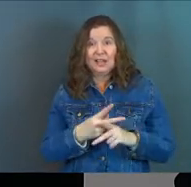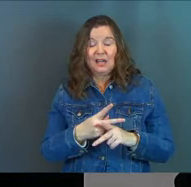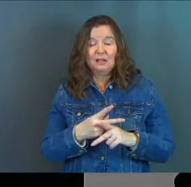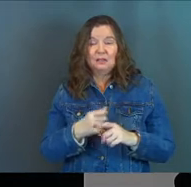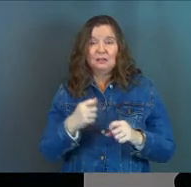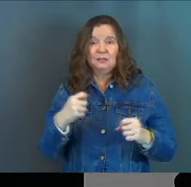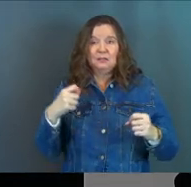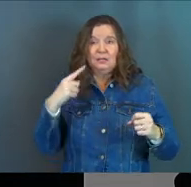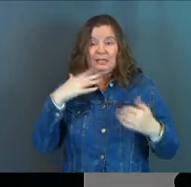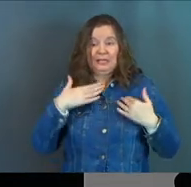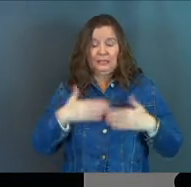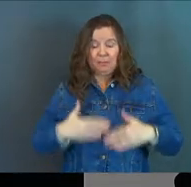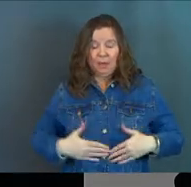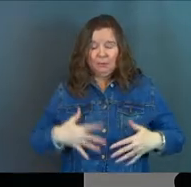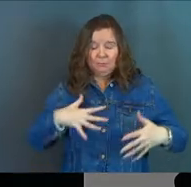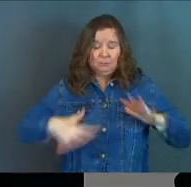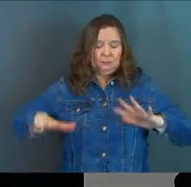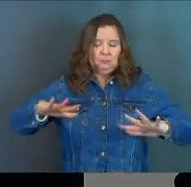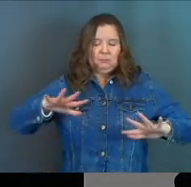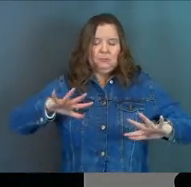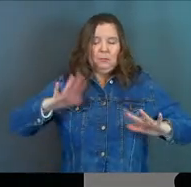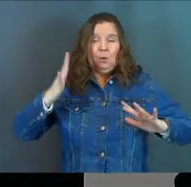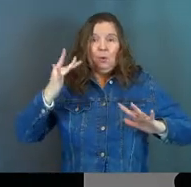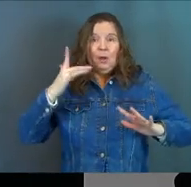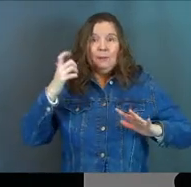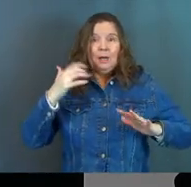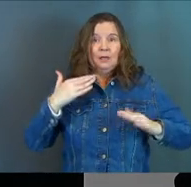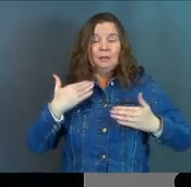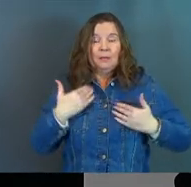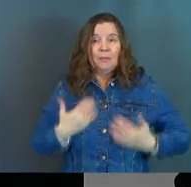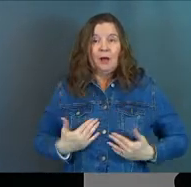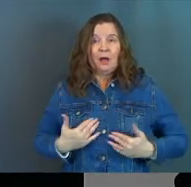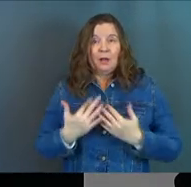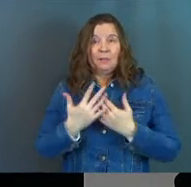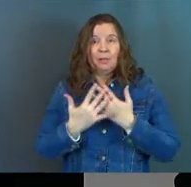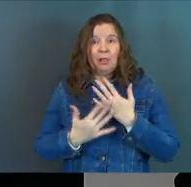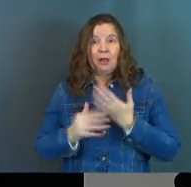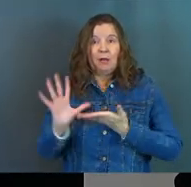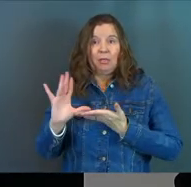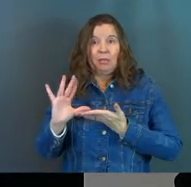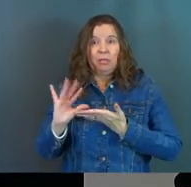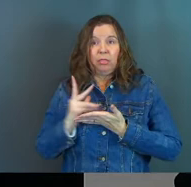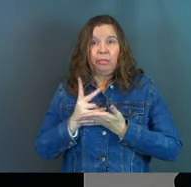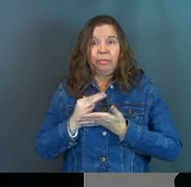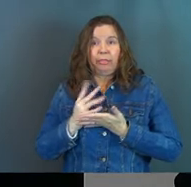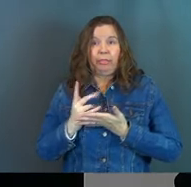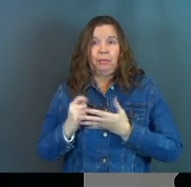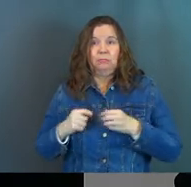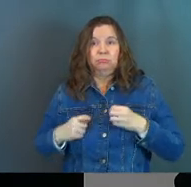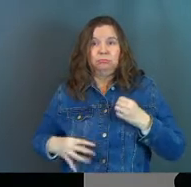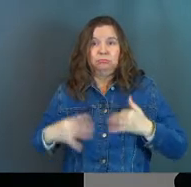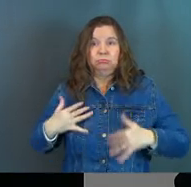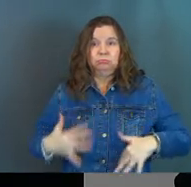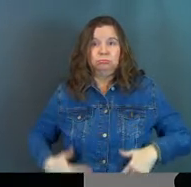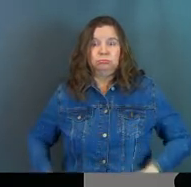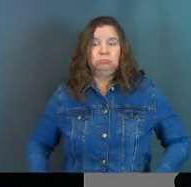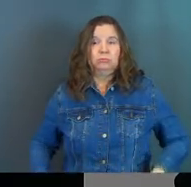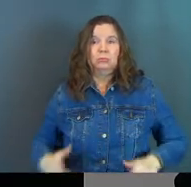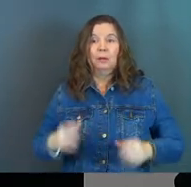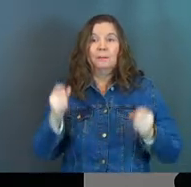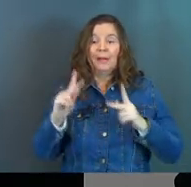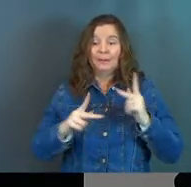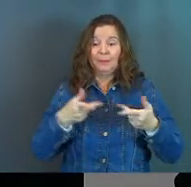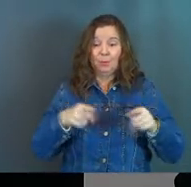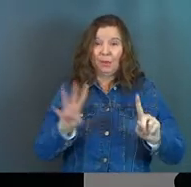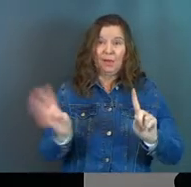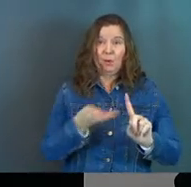of shock to his system because of a great loss of blood. Historians tell us many people just from the scourging alone